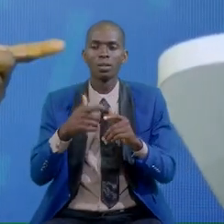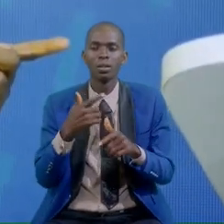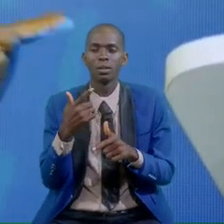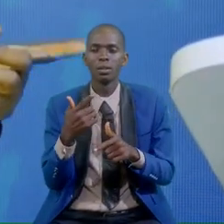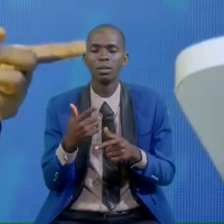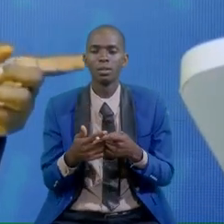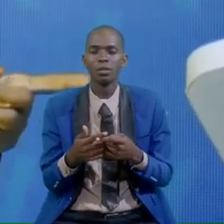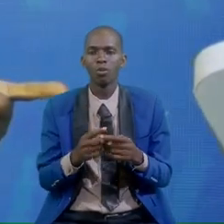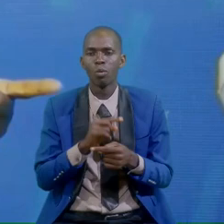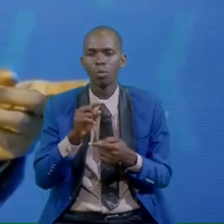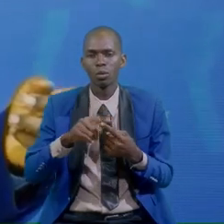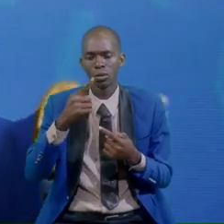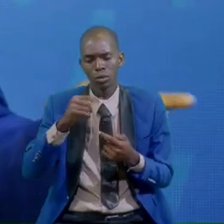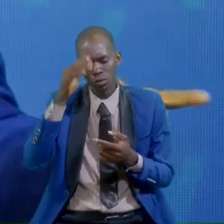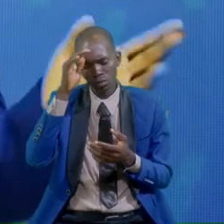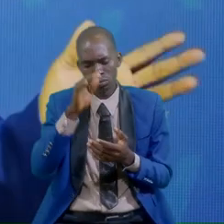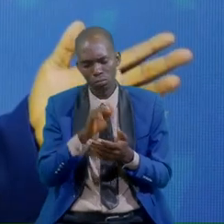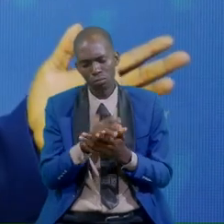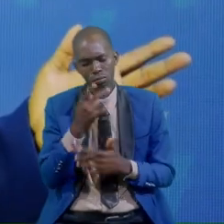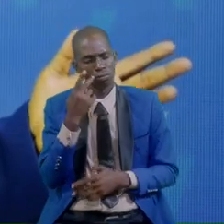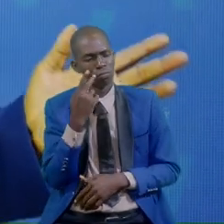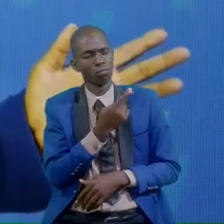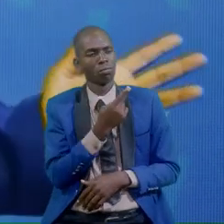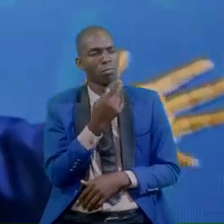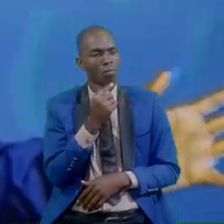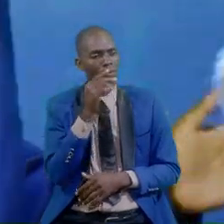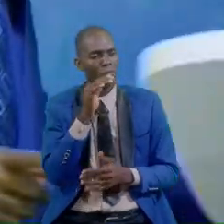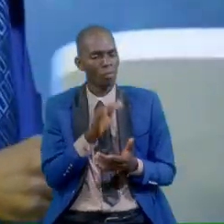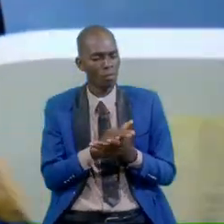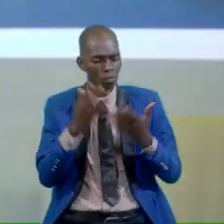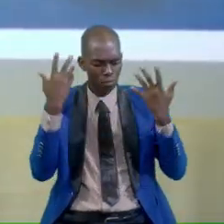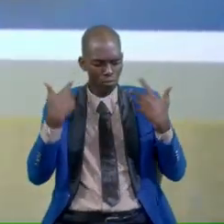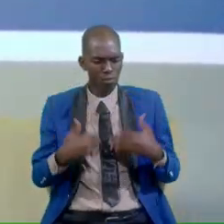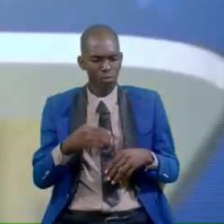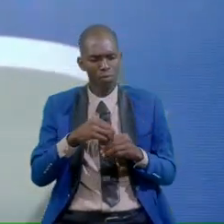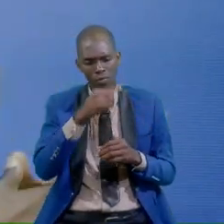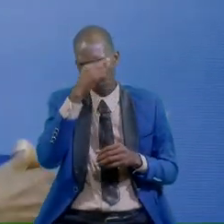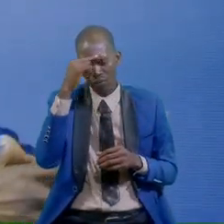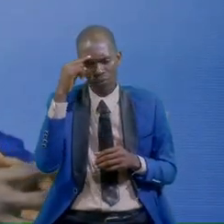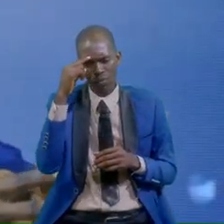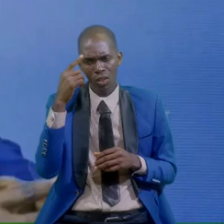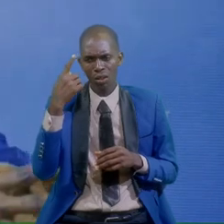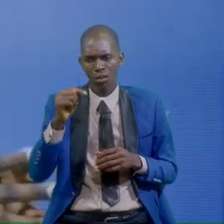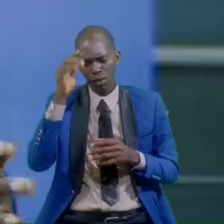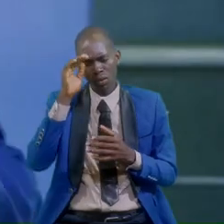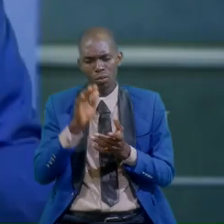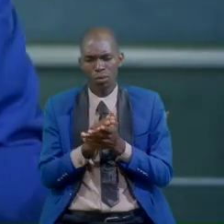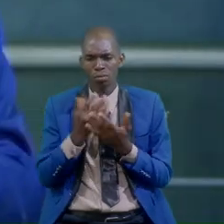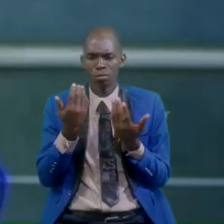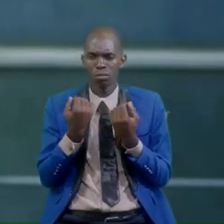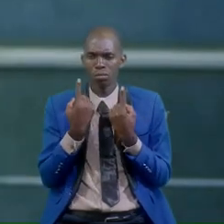the husband, Matuna, saw her all in black, then Matuna said,